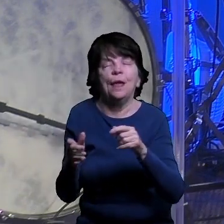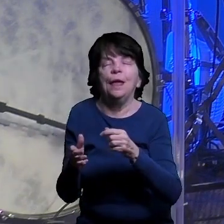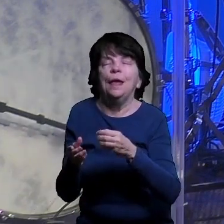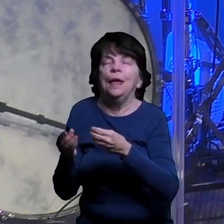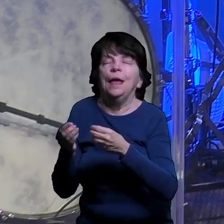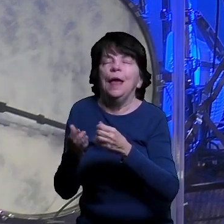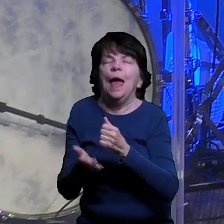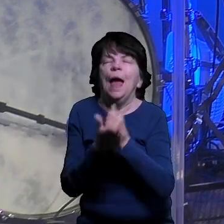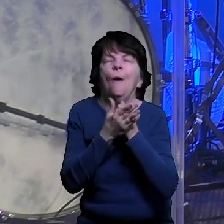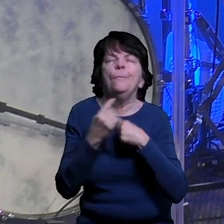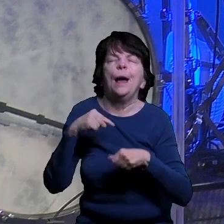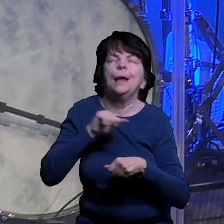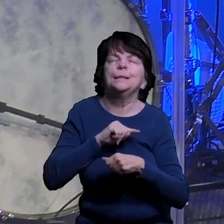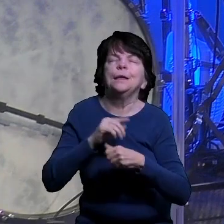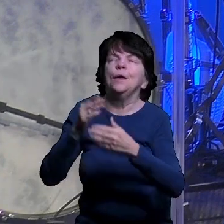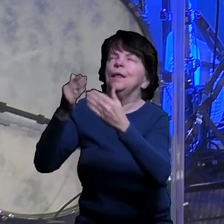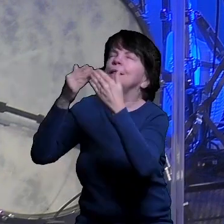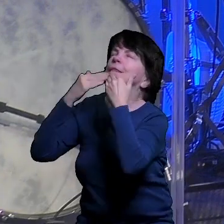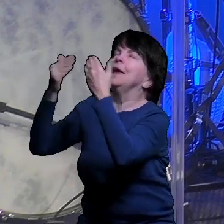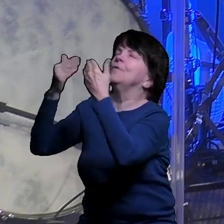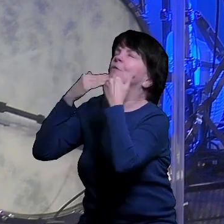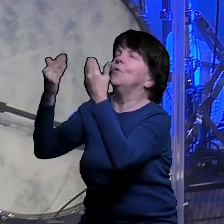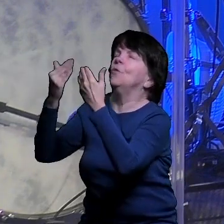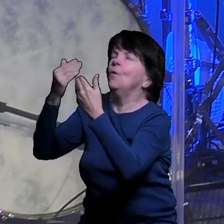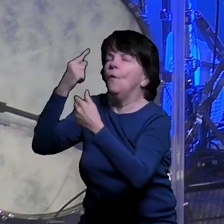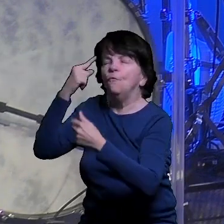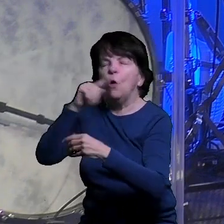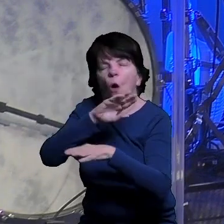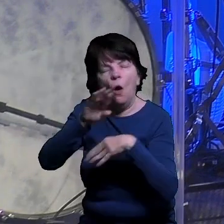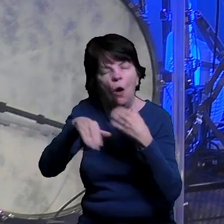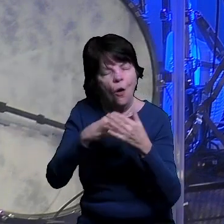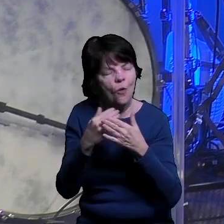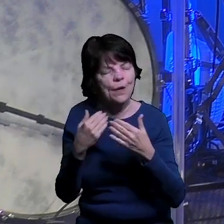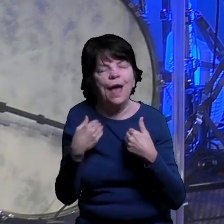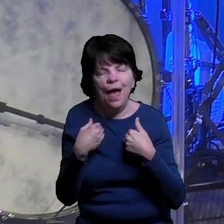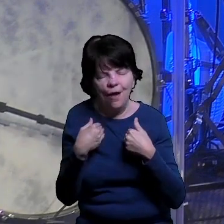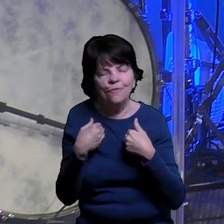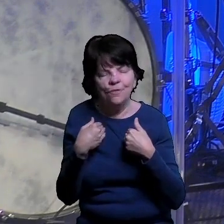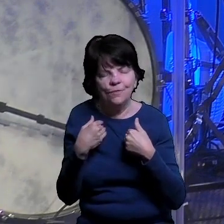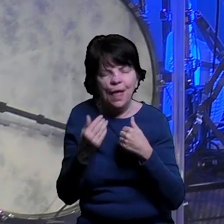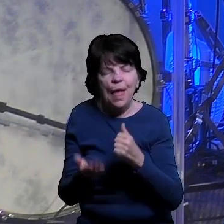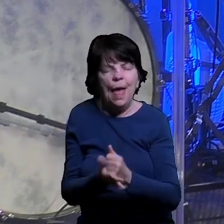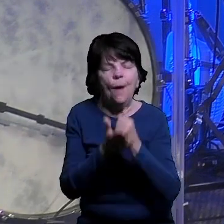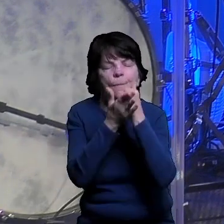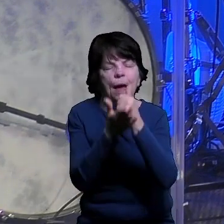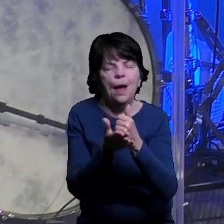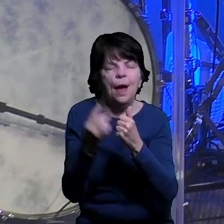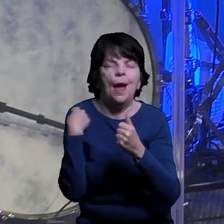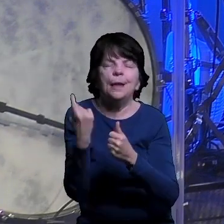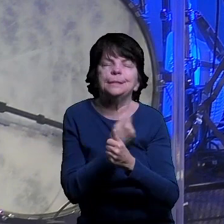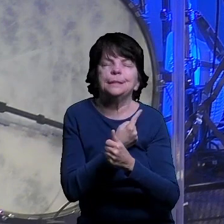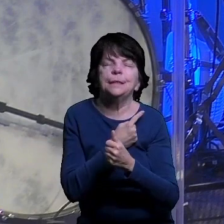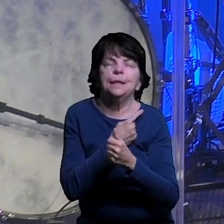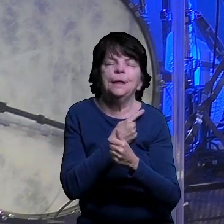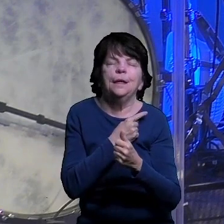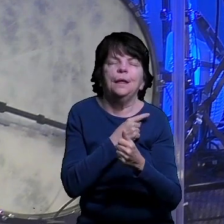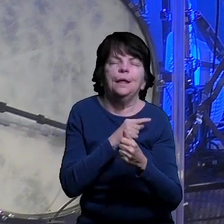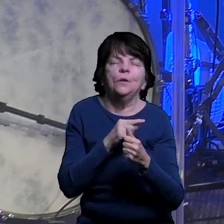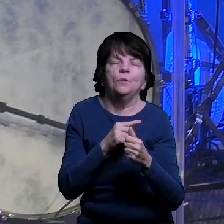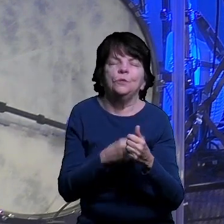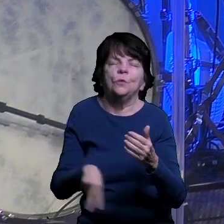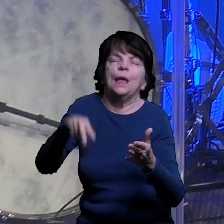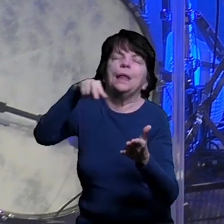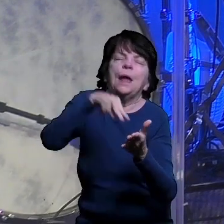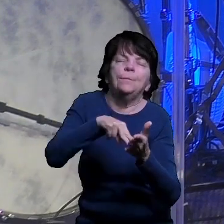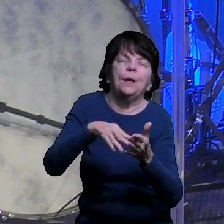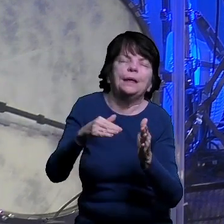have. Lord, help us to be resilient, that when we fall down, to dust ourselves off and say, you know, I'm going to keep going.